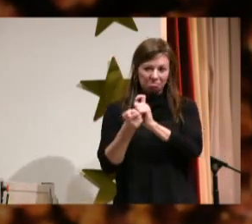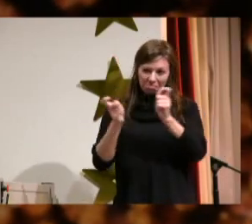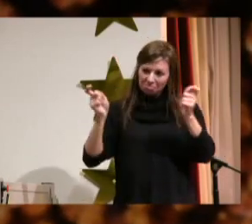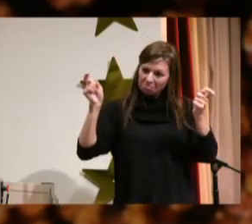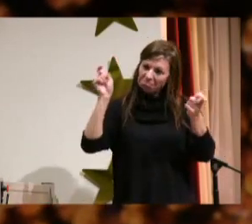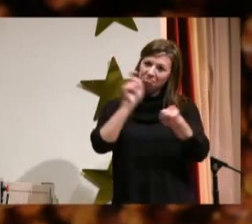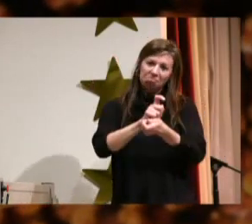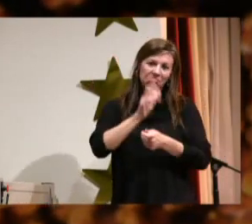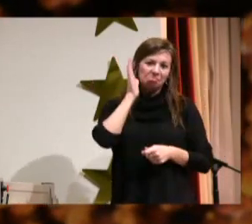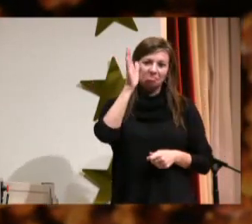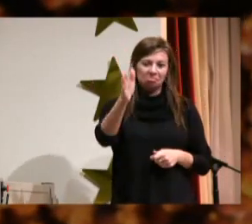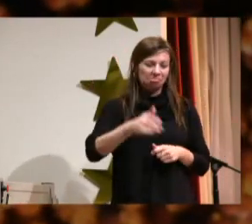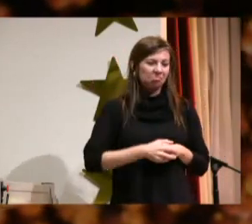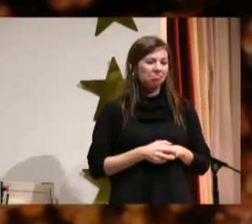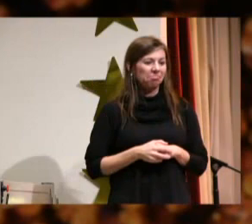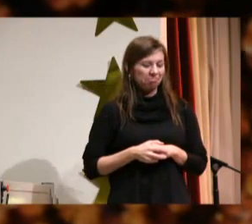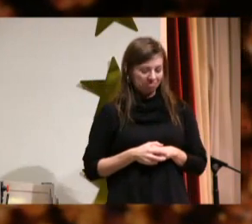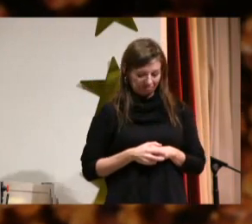will.